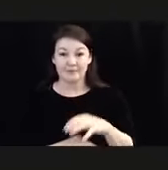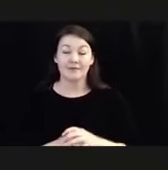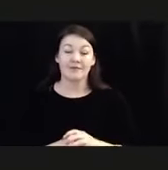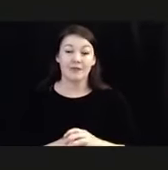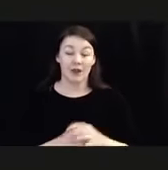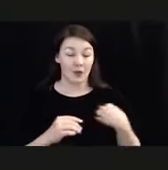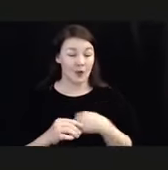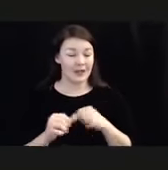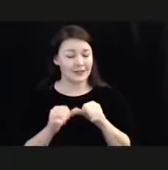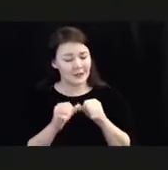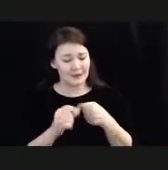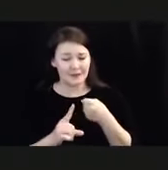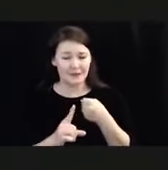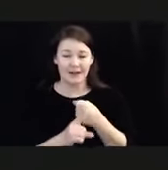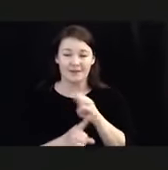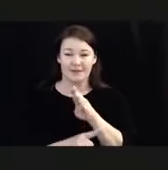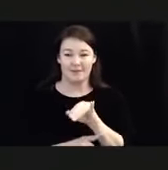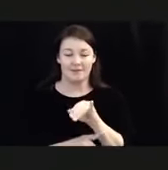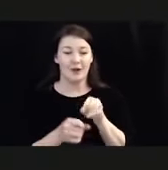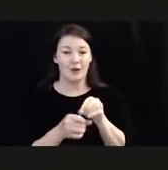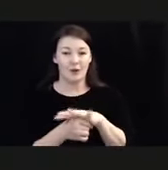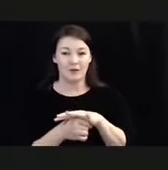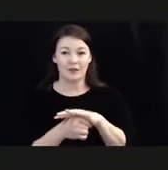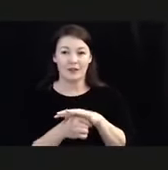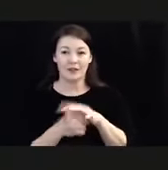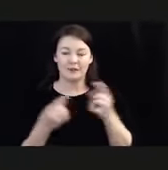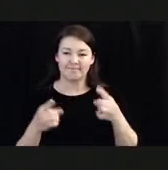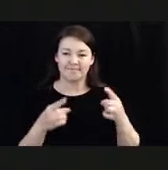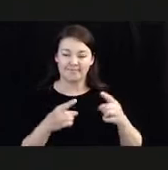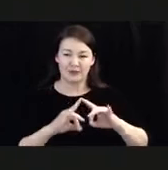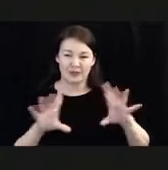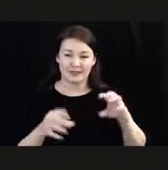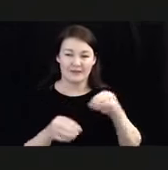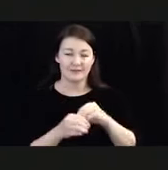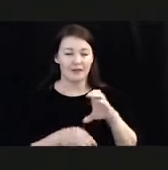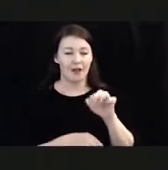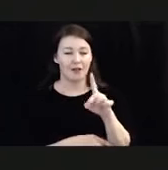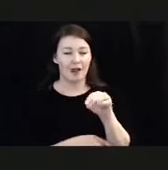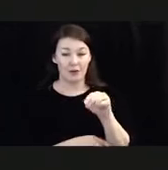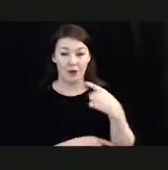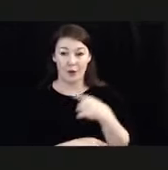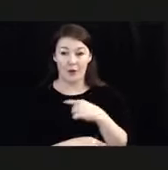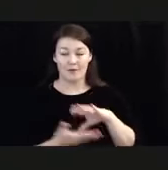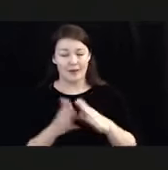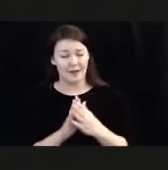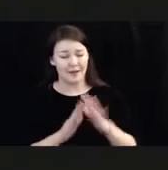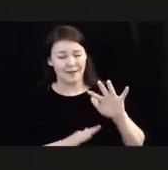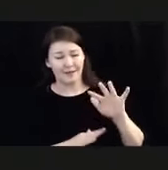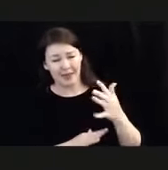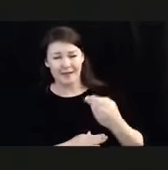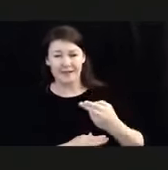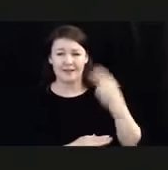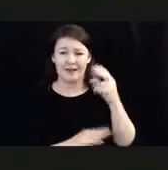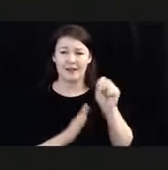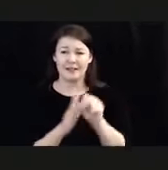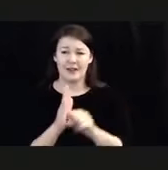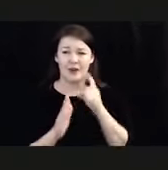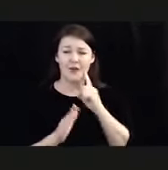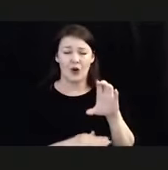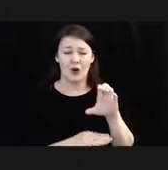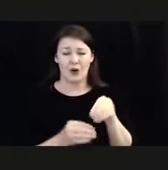Hello, and thank you so much for tuning into Fox 31 Now. I'm Alex Rose. Governor Polis is giving a briefing on the latest update for COVID-19